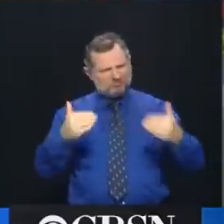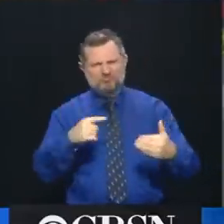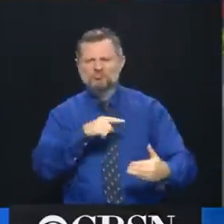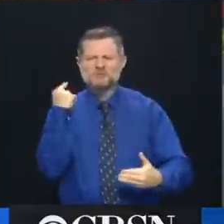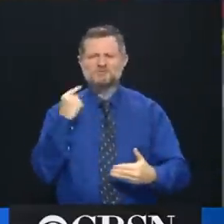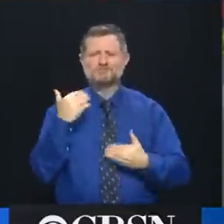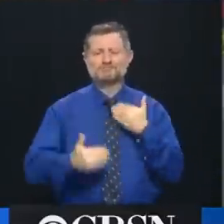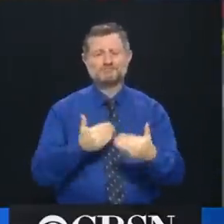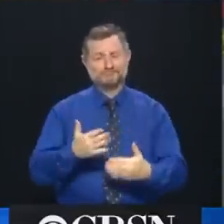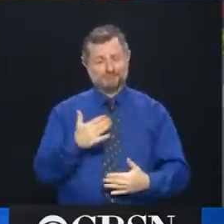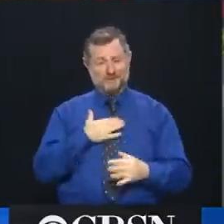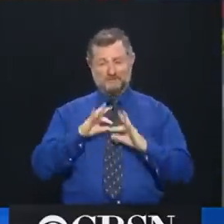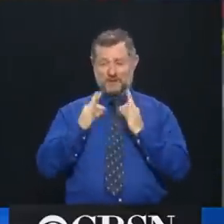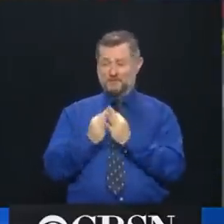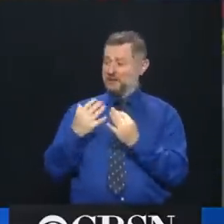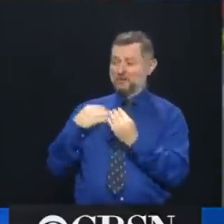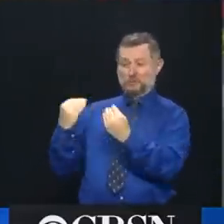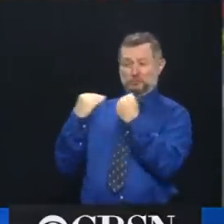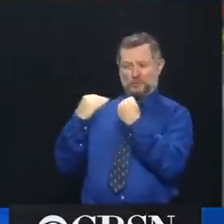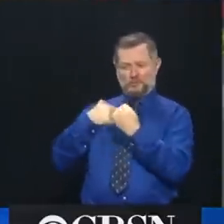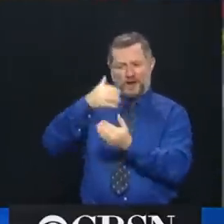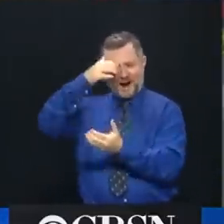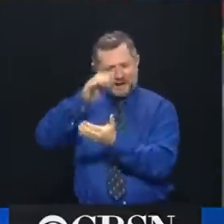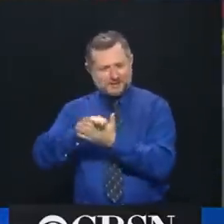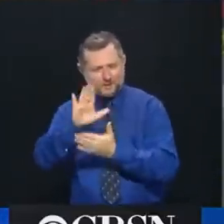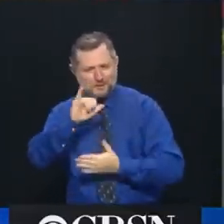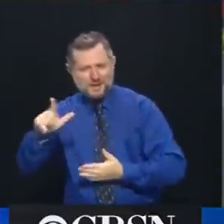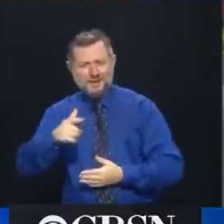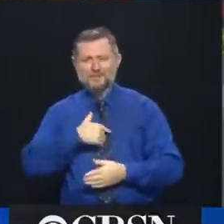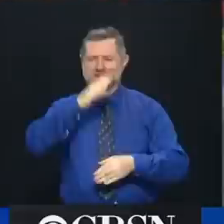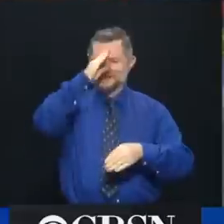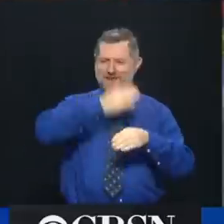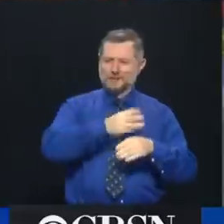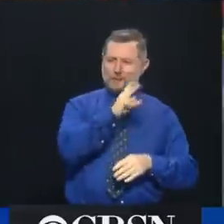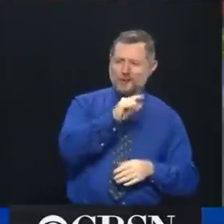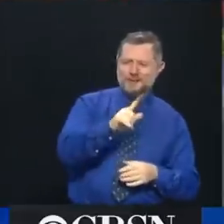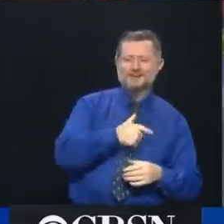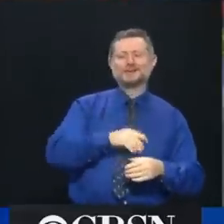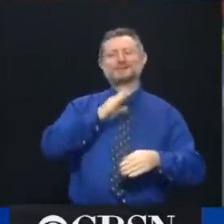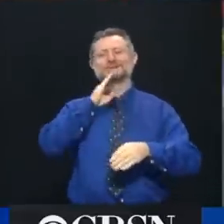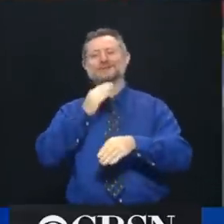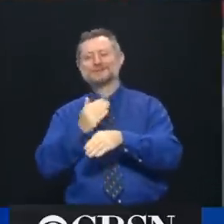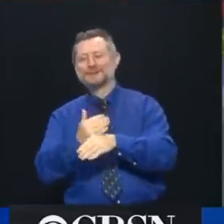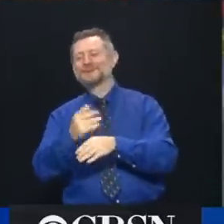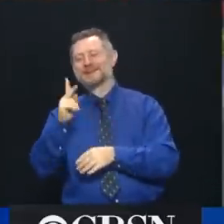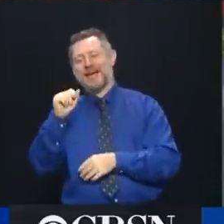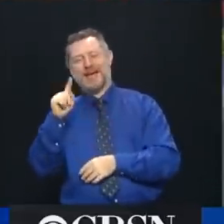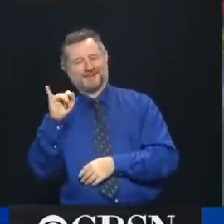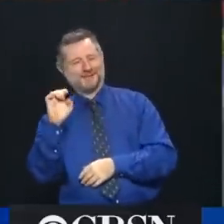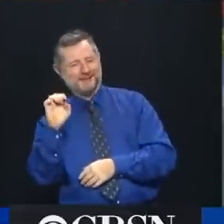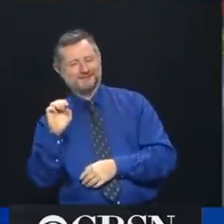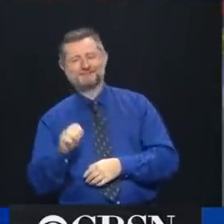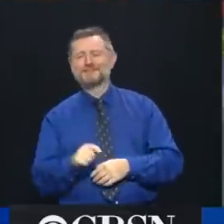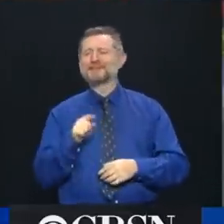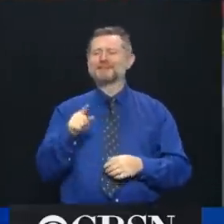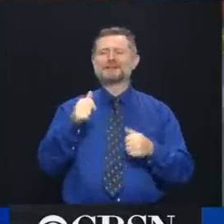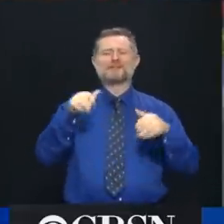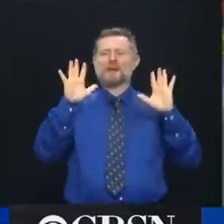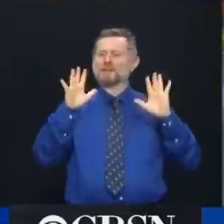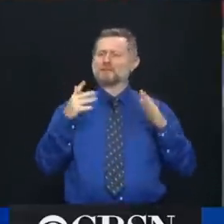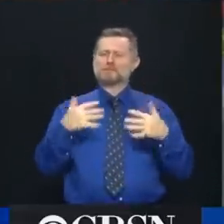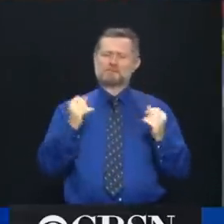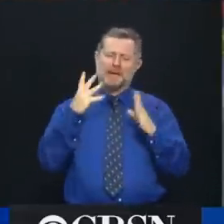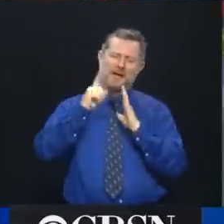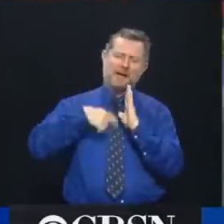will and katie to encourage me to pursue my passion for public service despite countless hours of my absence